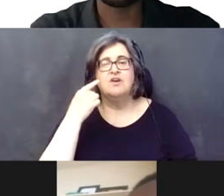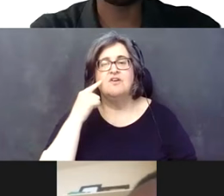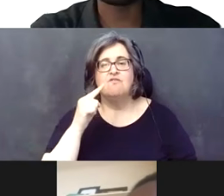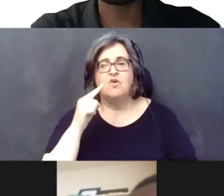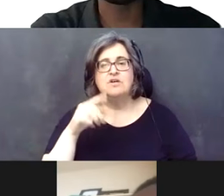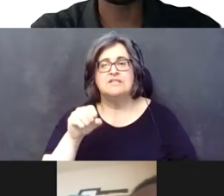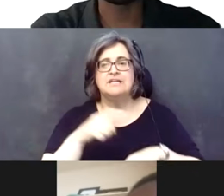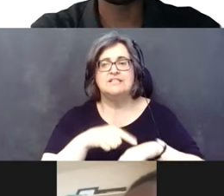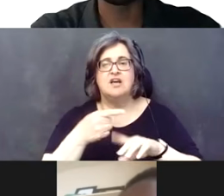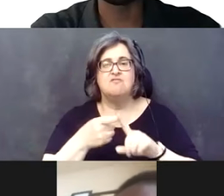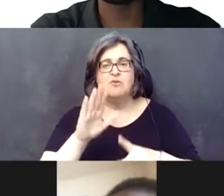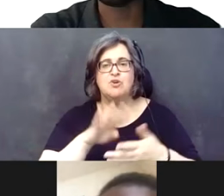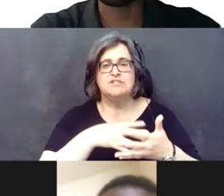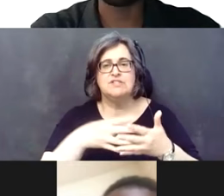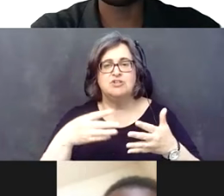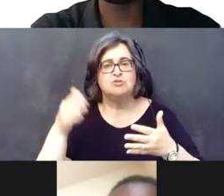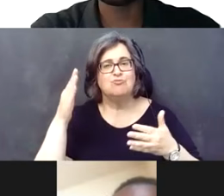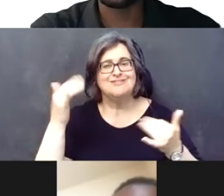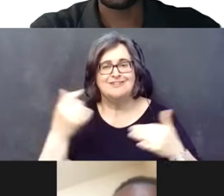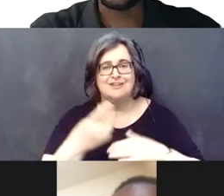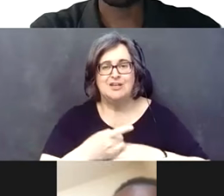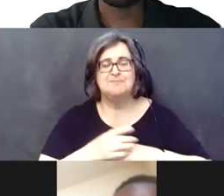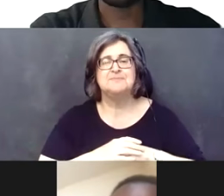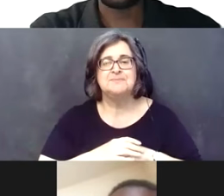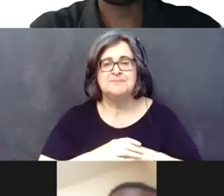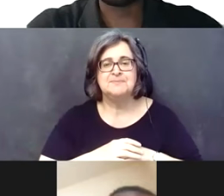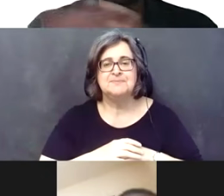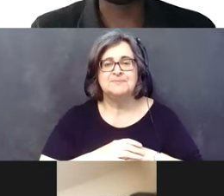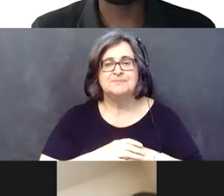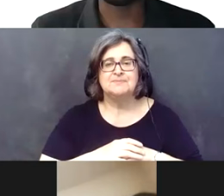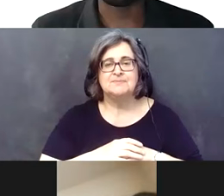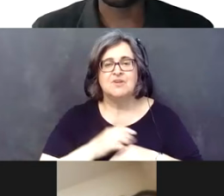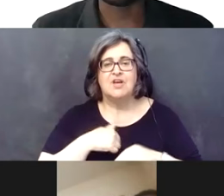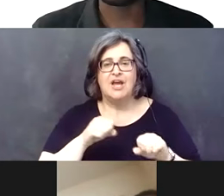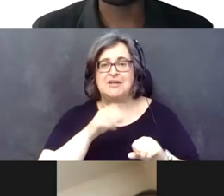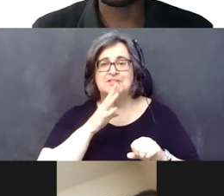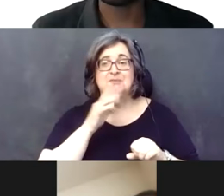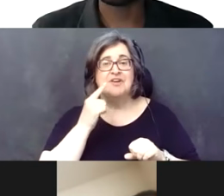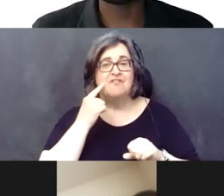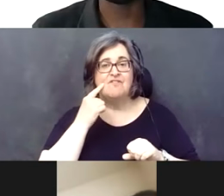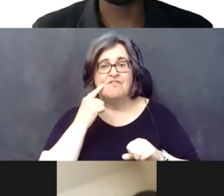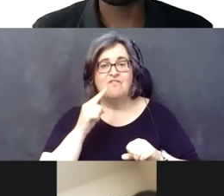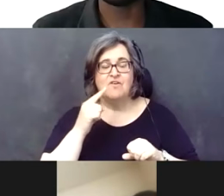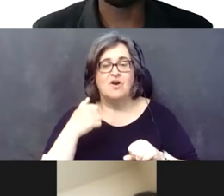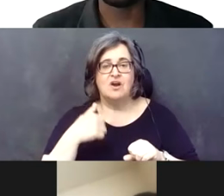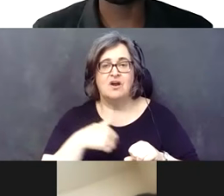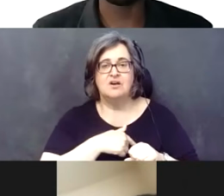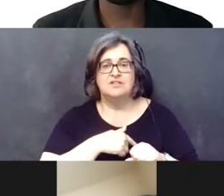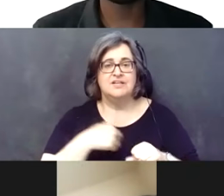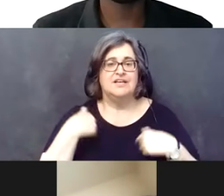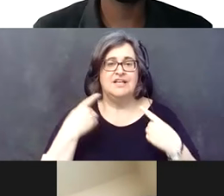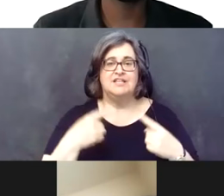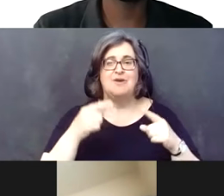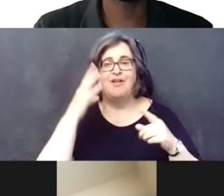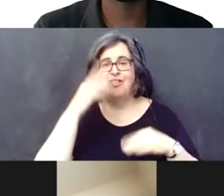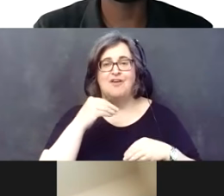time out of your schedules to do this webinar with us. I think I can speak for our attendees that this has been a lovely